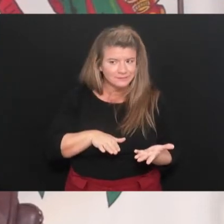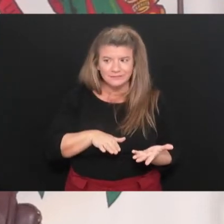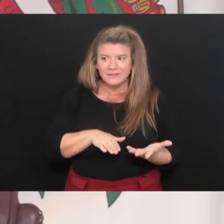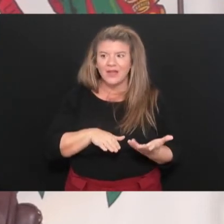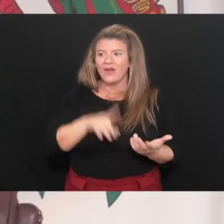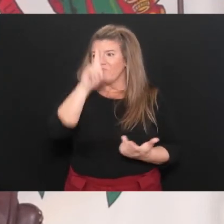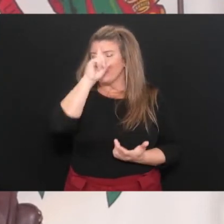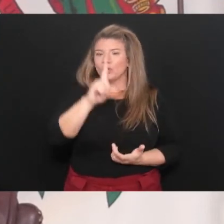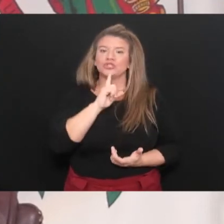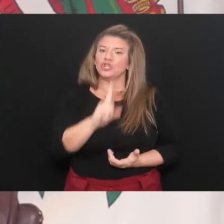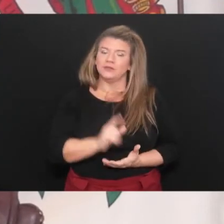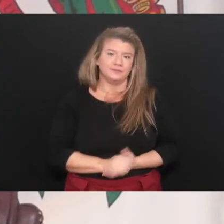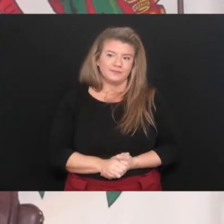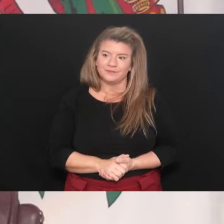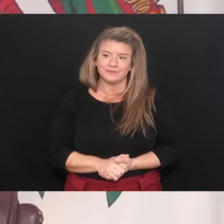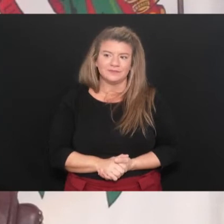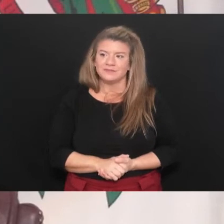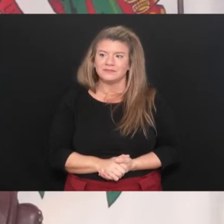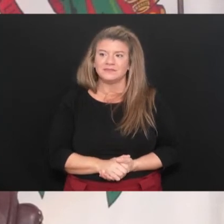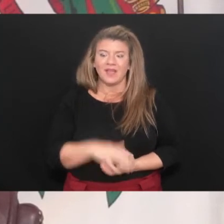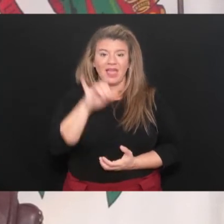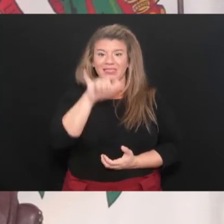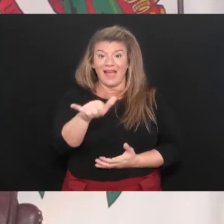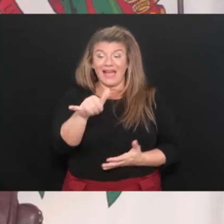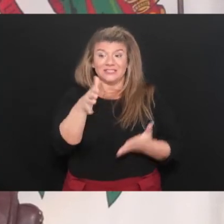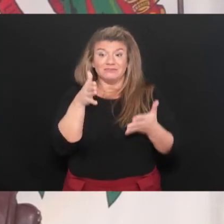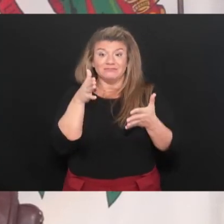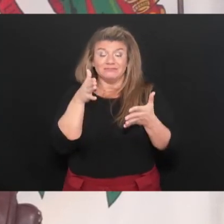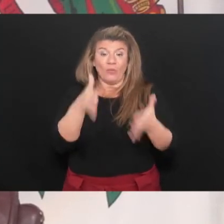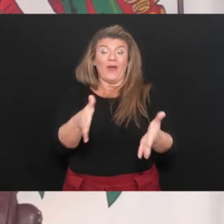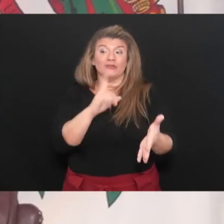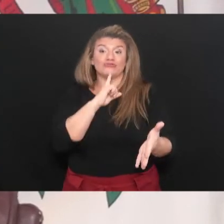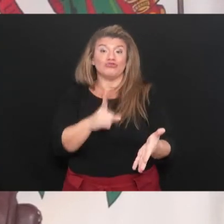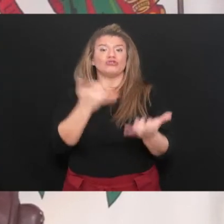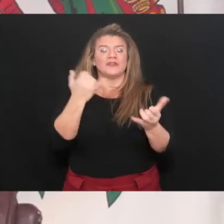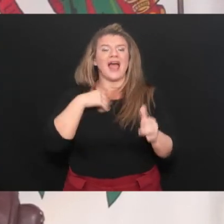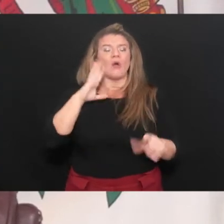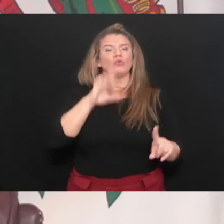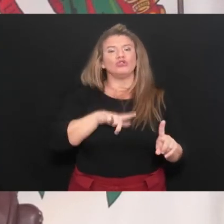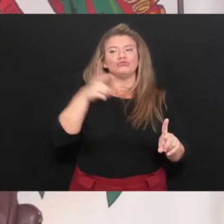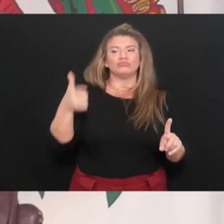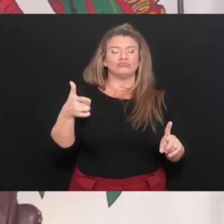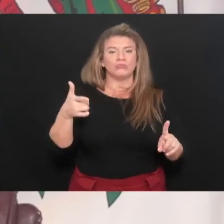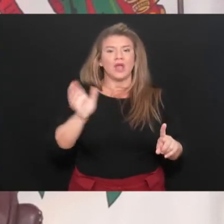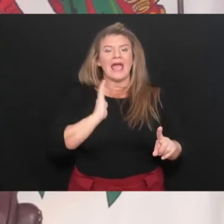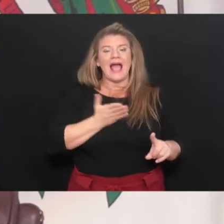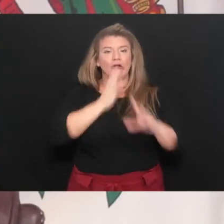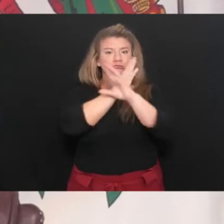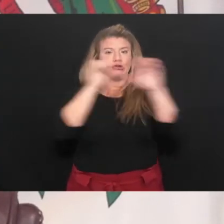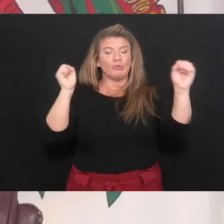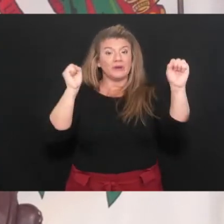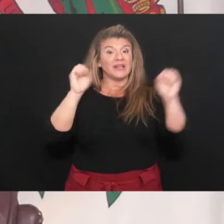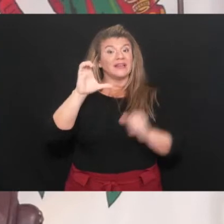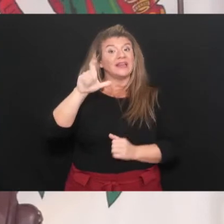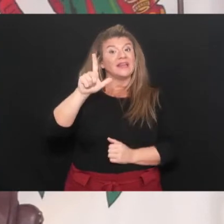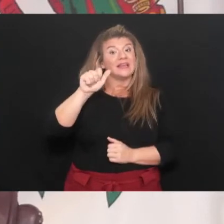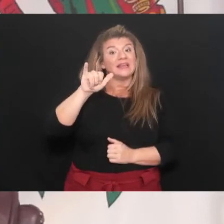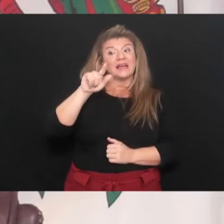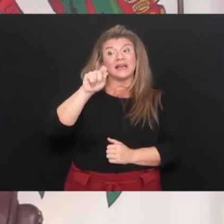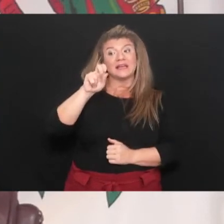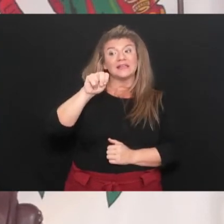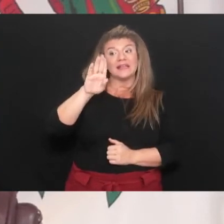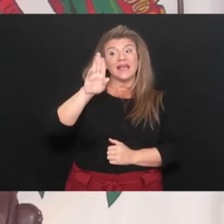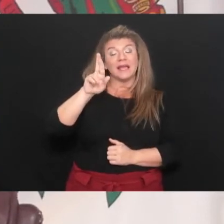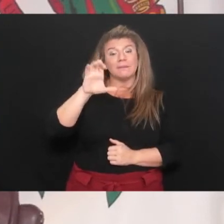certain. That is absolutely the way it is. So I'm going to turn now to our Superintendent, Clayton Birch, and Clayton does